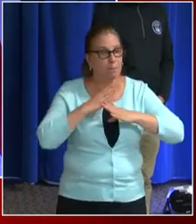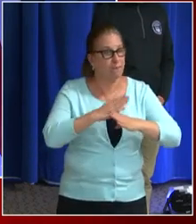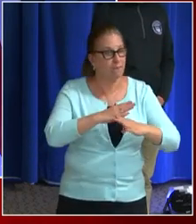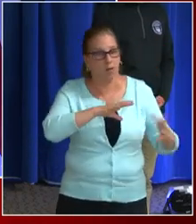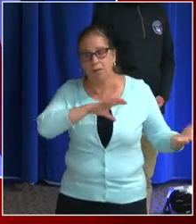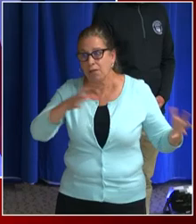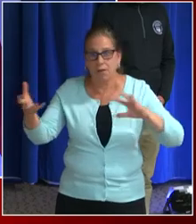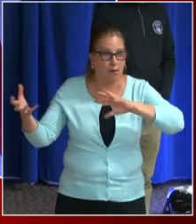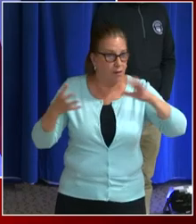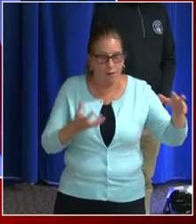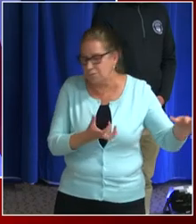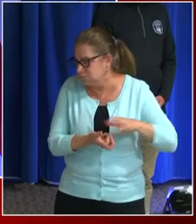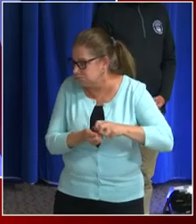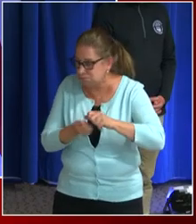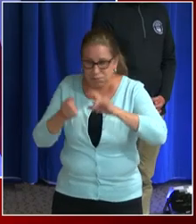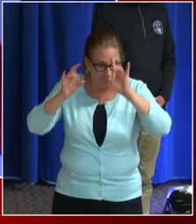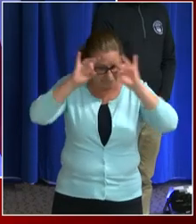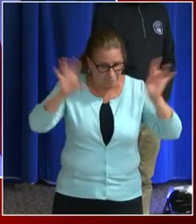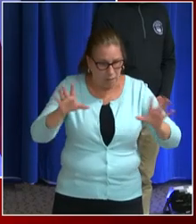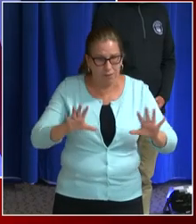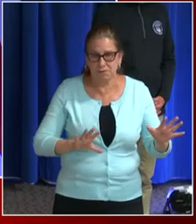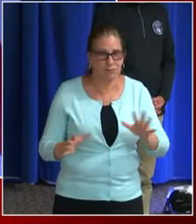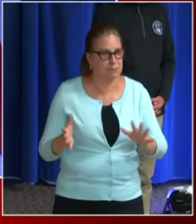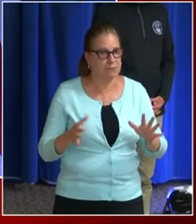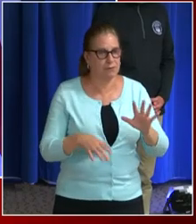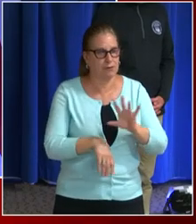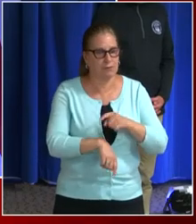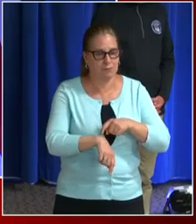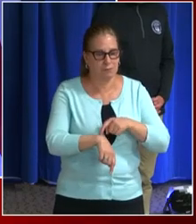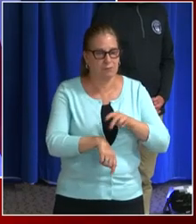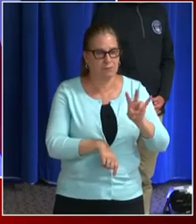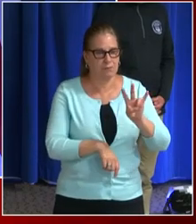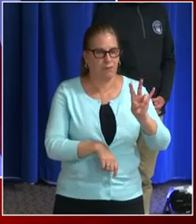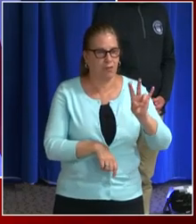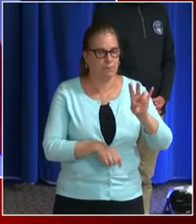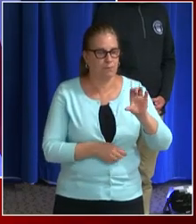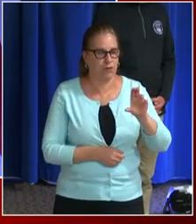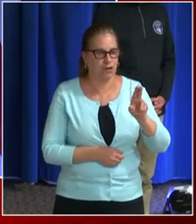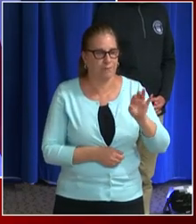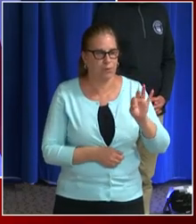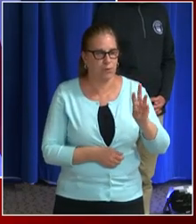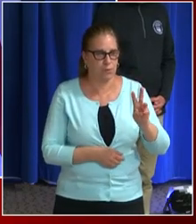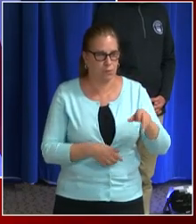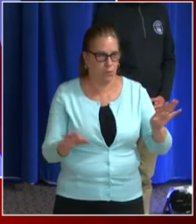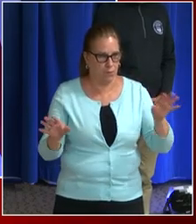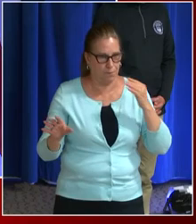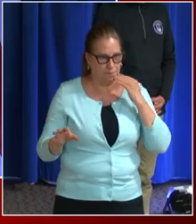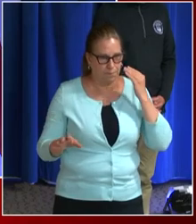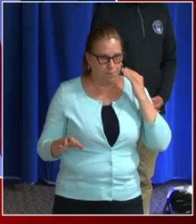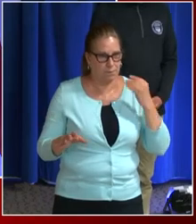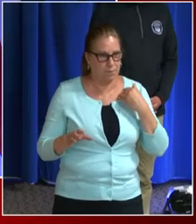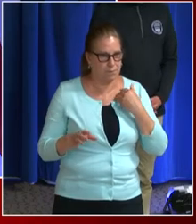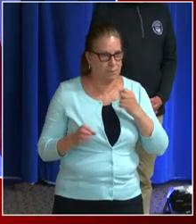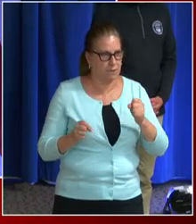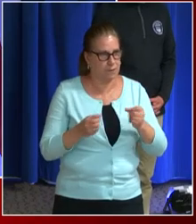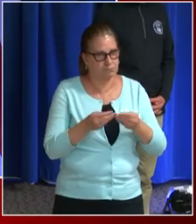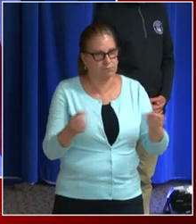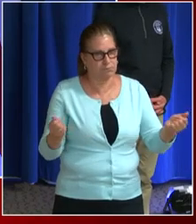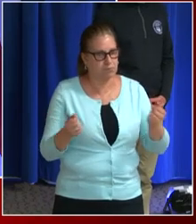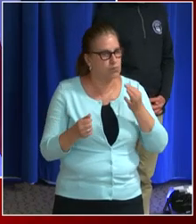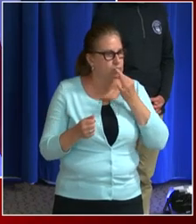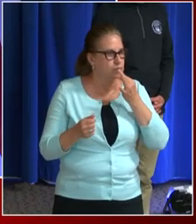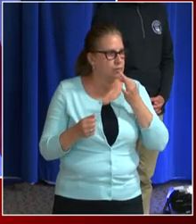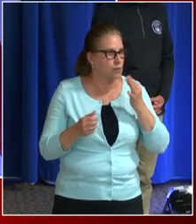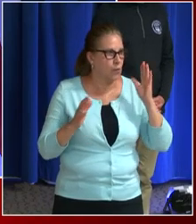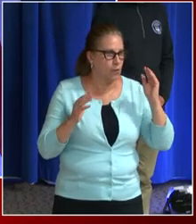some inconvenience to our folks. And hopefully we can get past this sooner rather than later. Chief, clarify